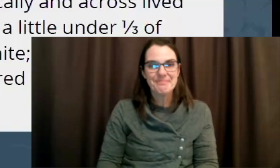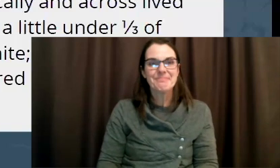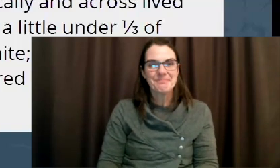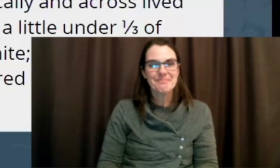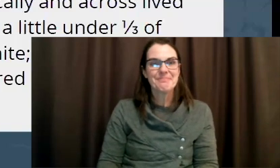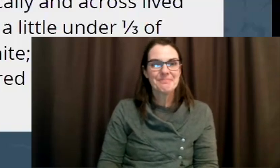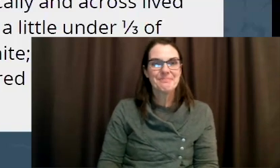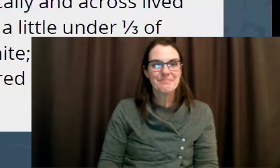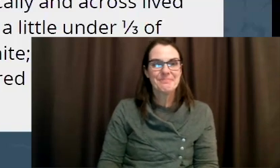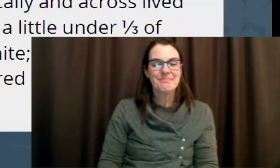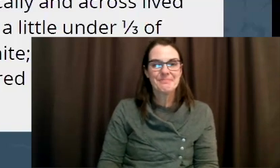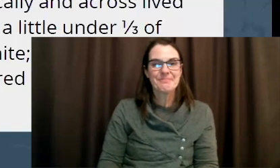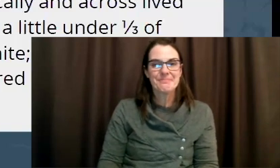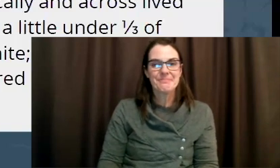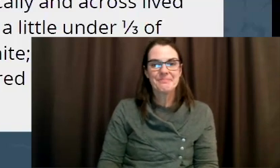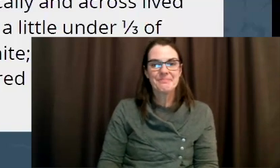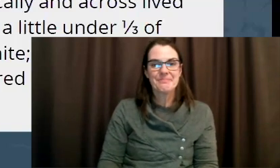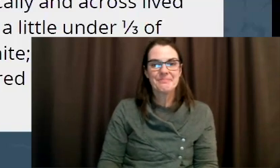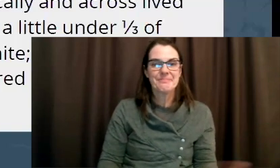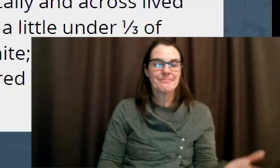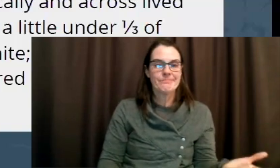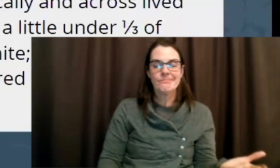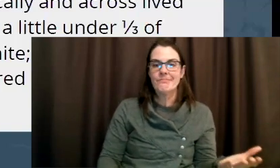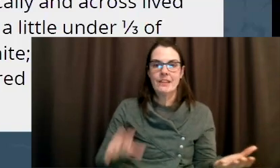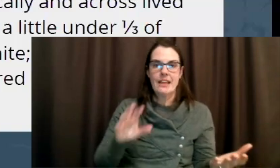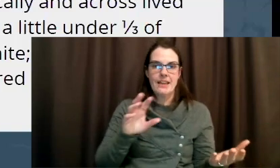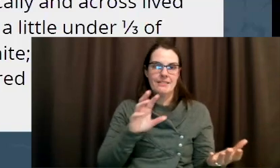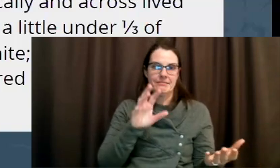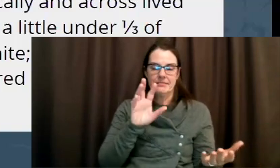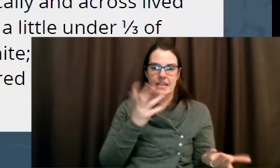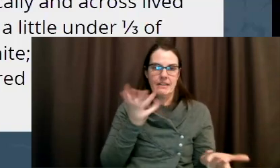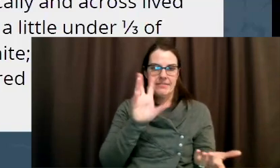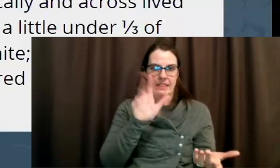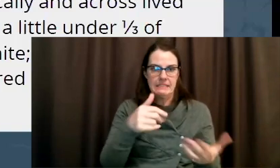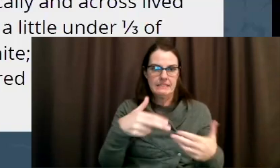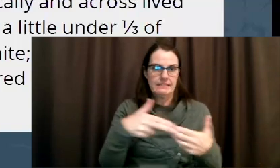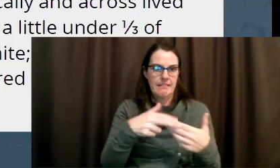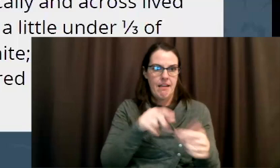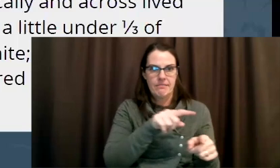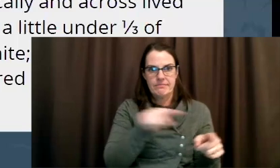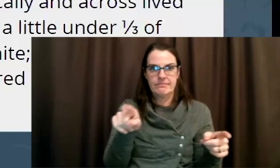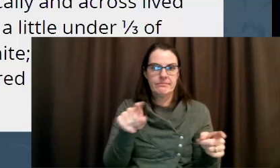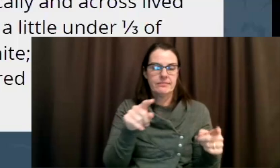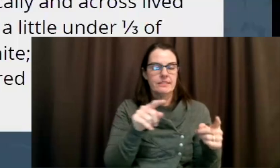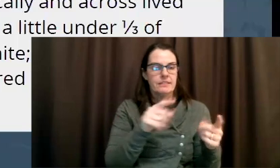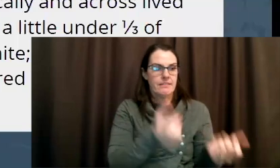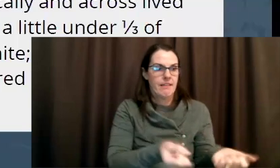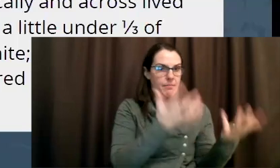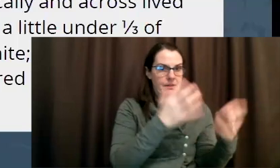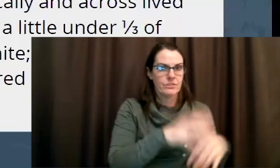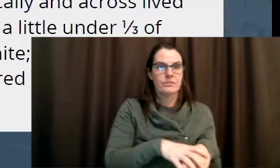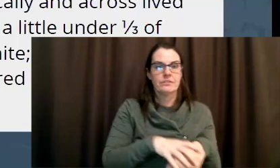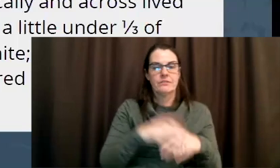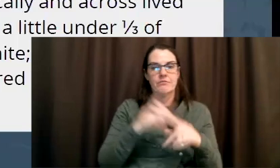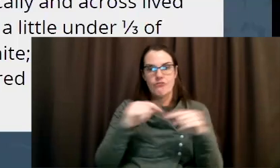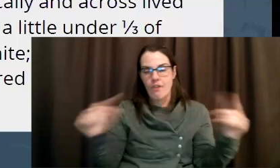we kind of following this slide, volume, variety, and viewpoint. So yeah, we